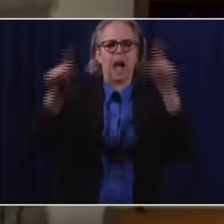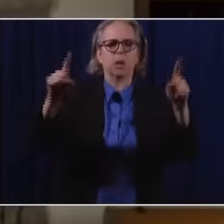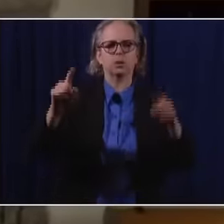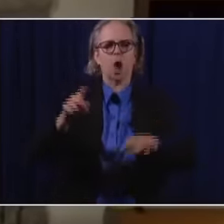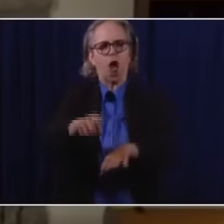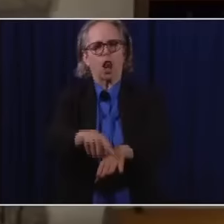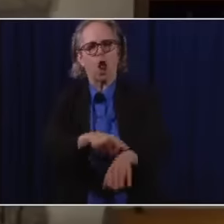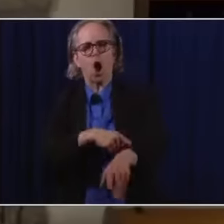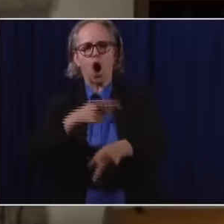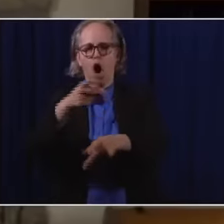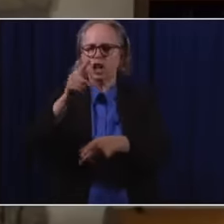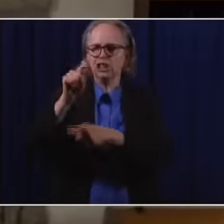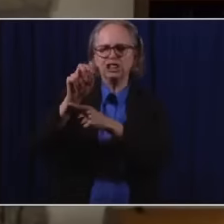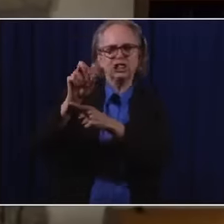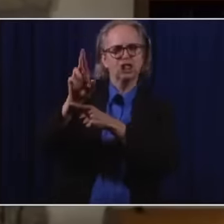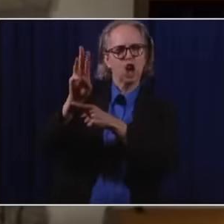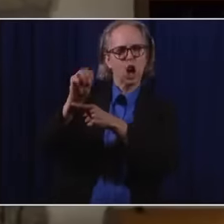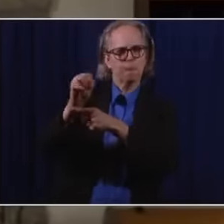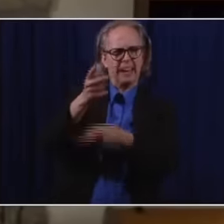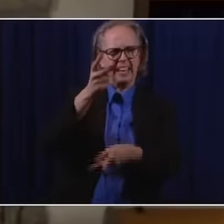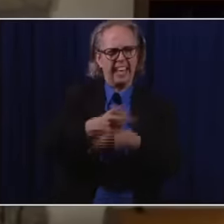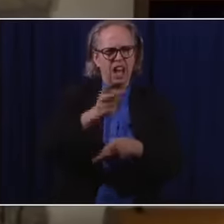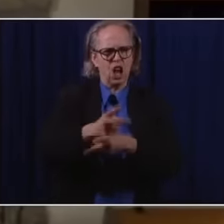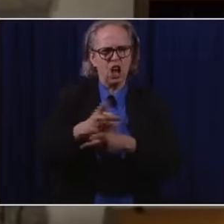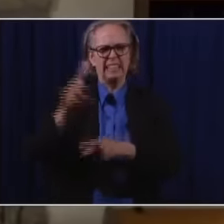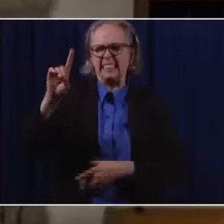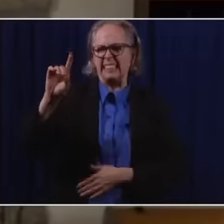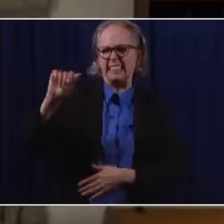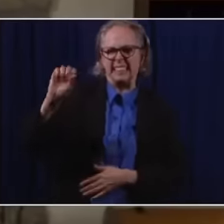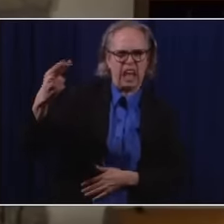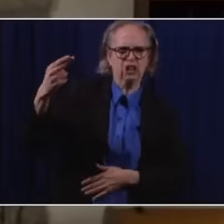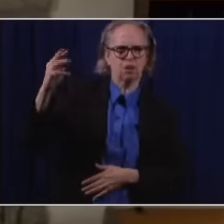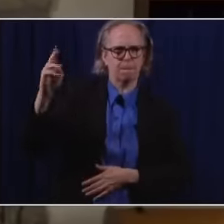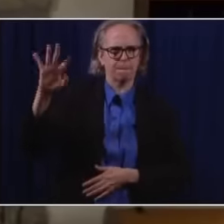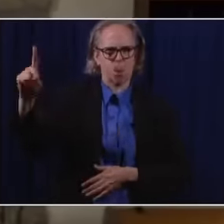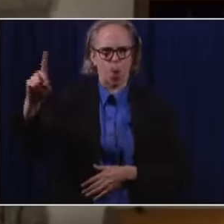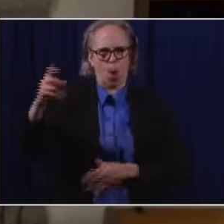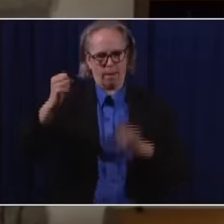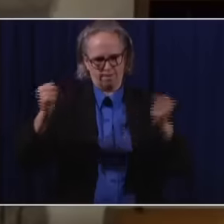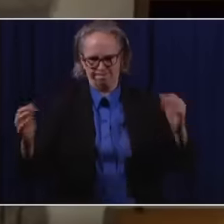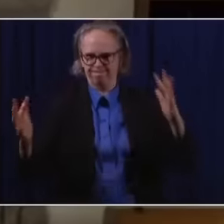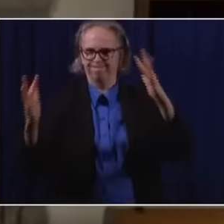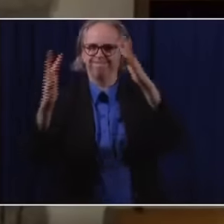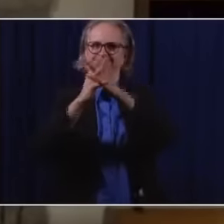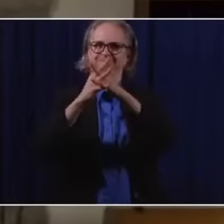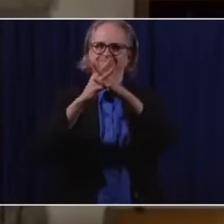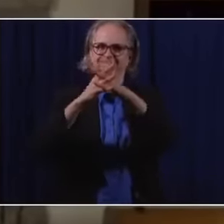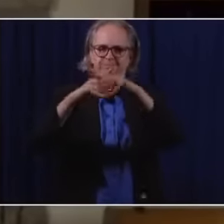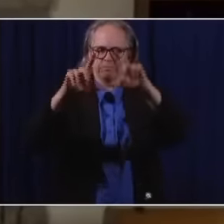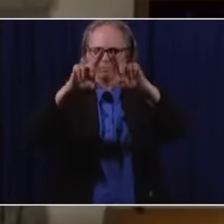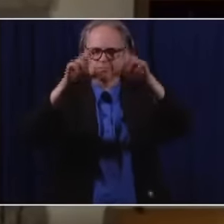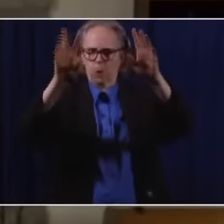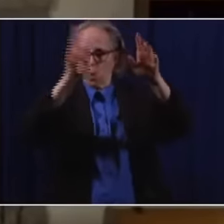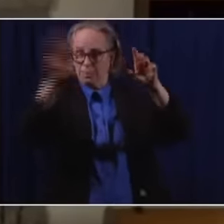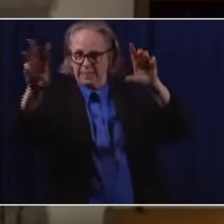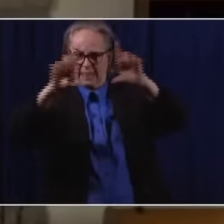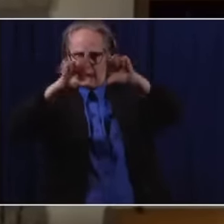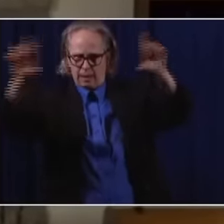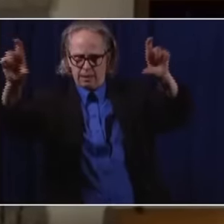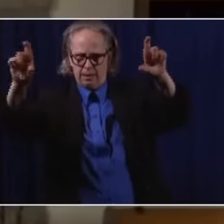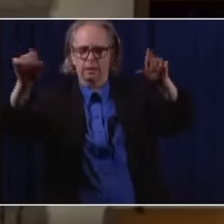This dashboard, part of the COVID-19 dashboard on coronavirus.ohio.gov, is another tool to help Ohioans